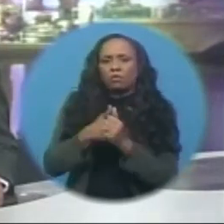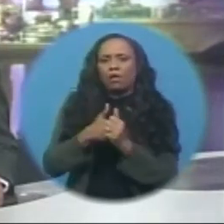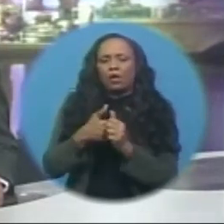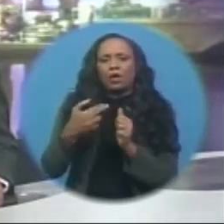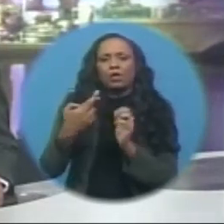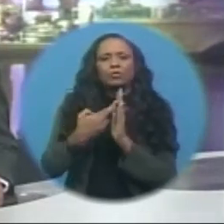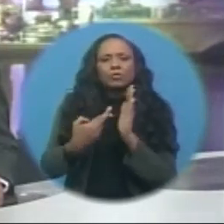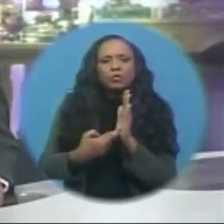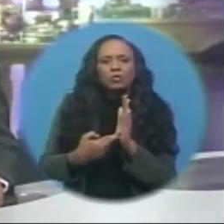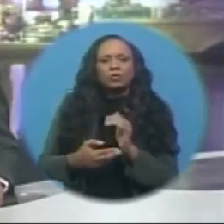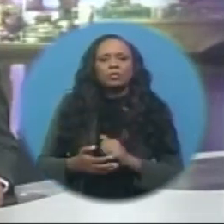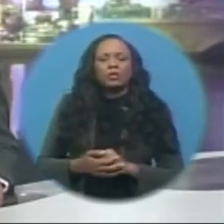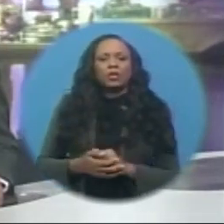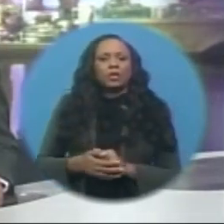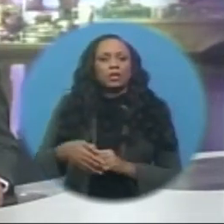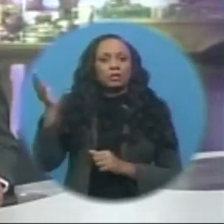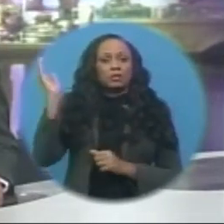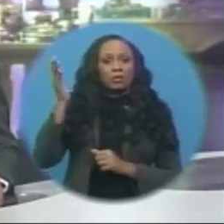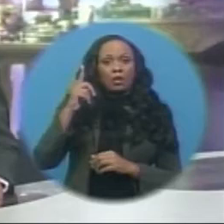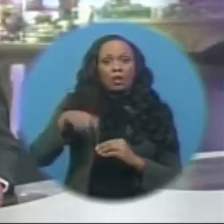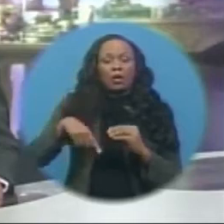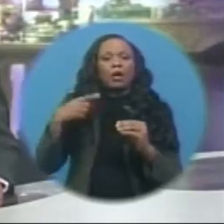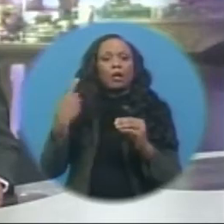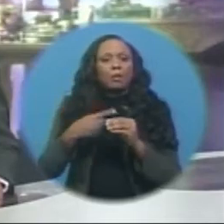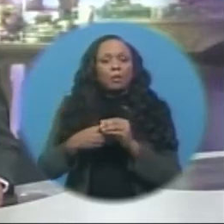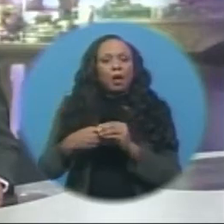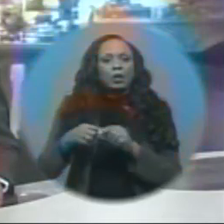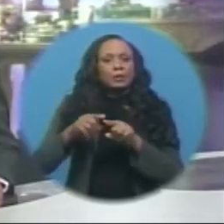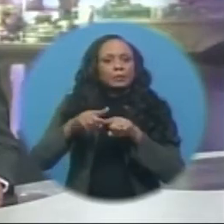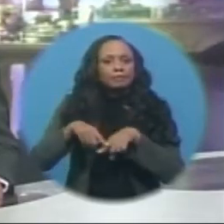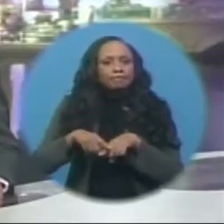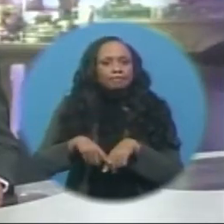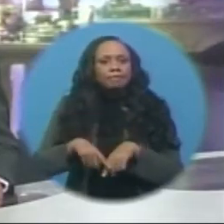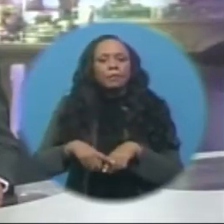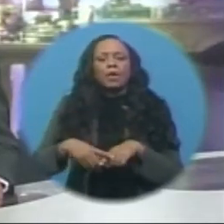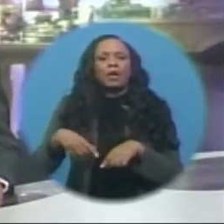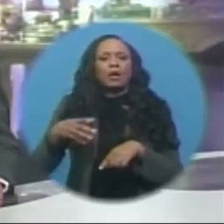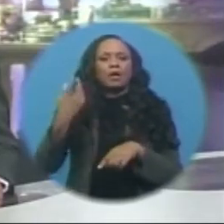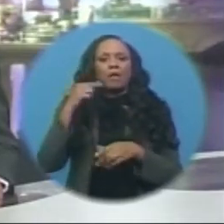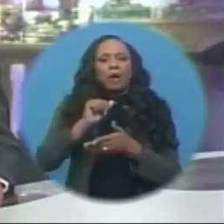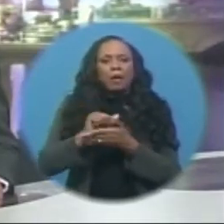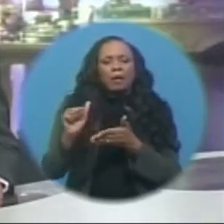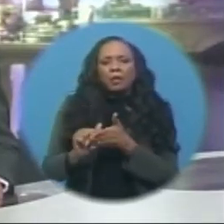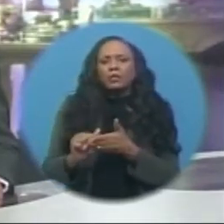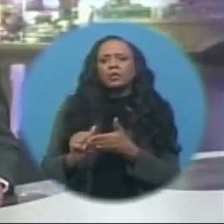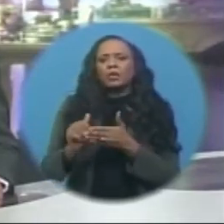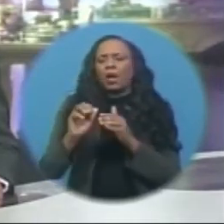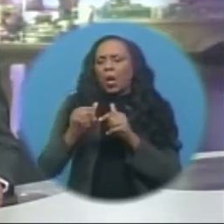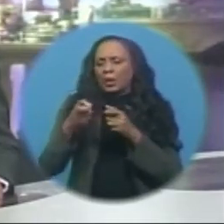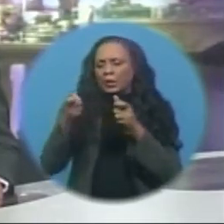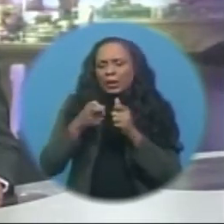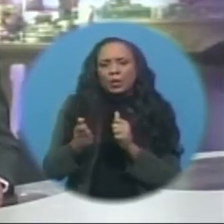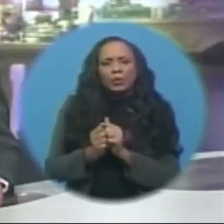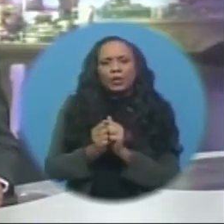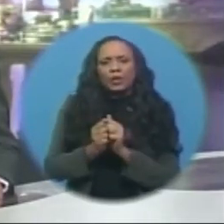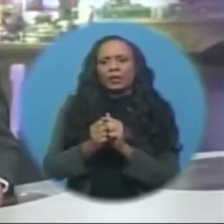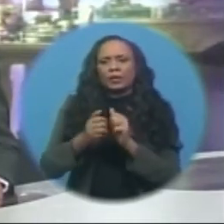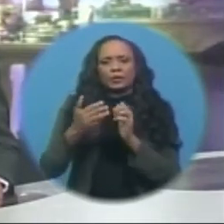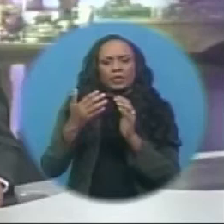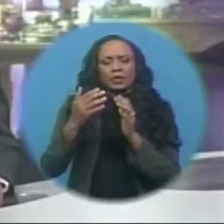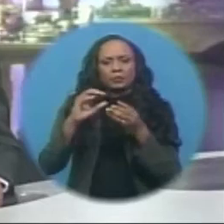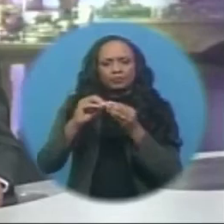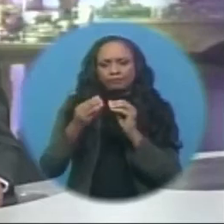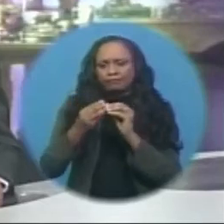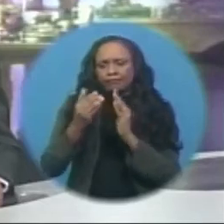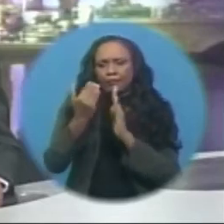comments as she participated in a public accountability seminar at the Savannah Hotel as part of the Institute of Chartered Accountants of Barbados'